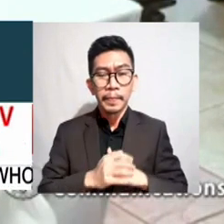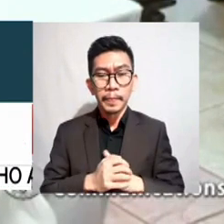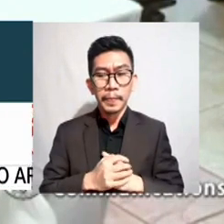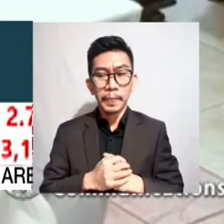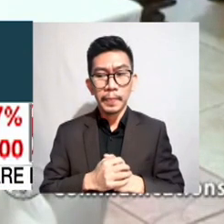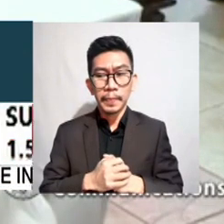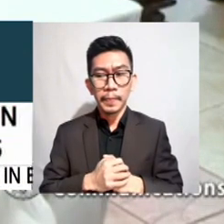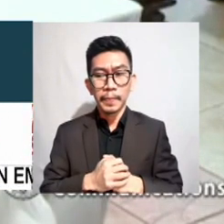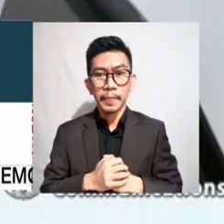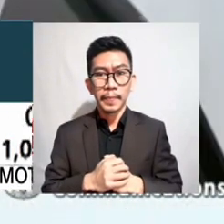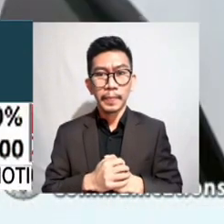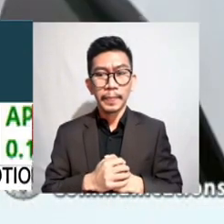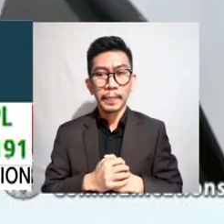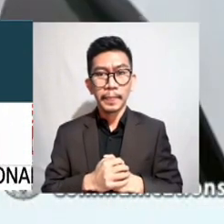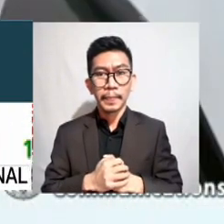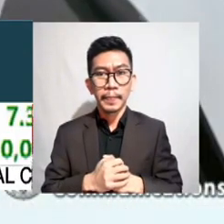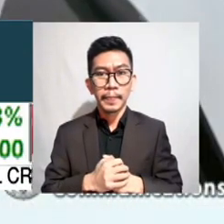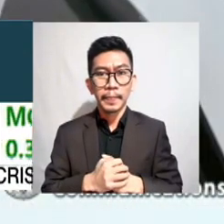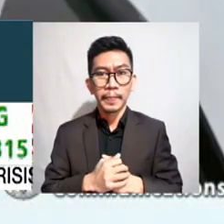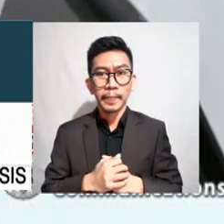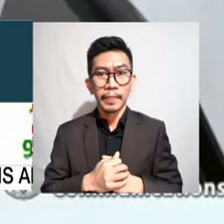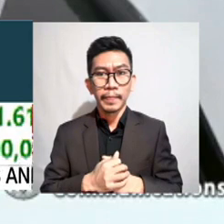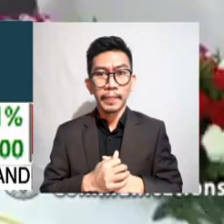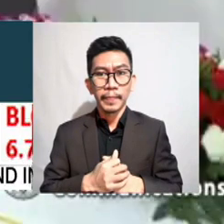the 2022 national elections drawing near.